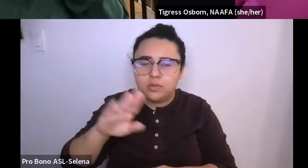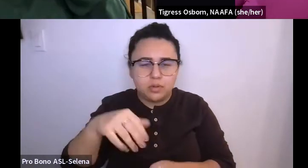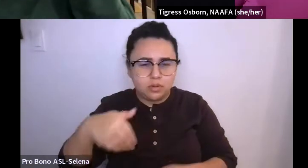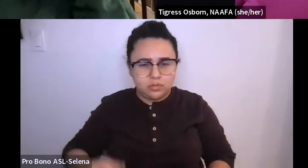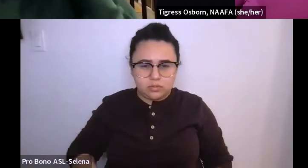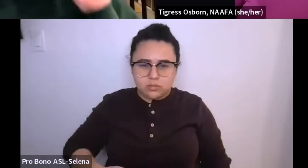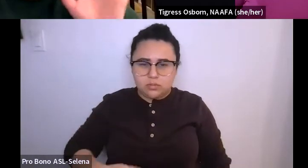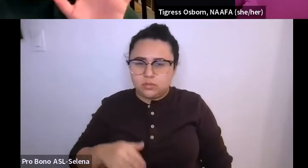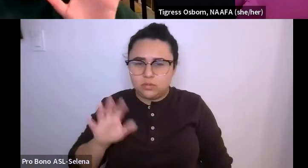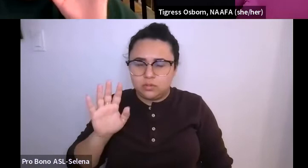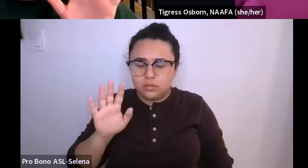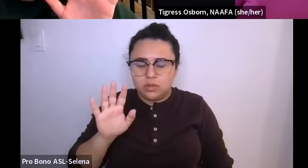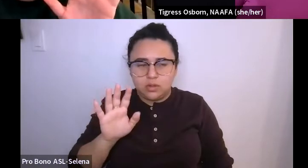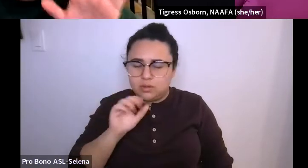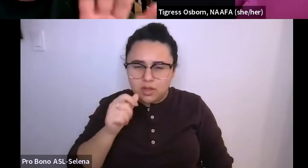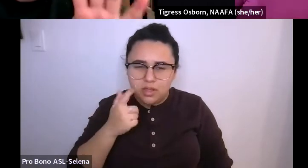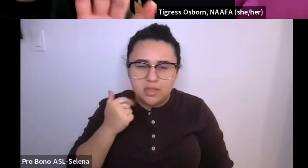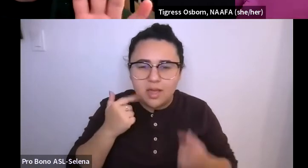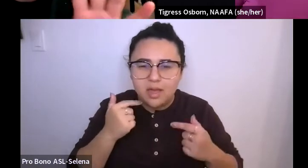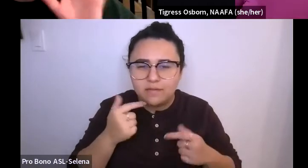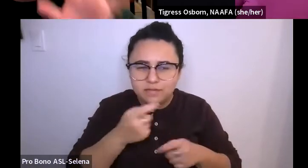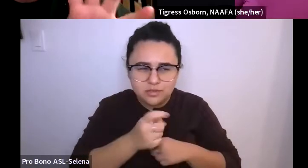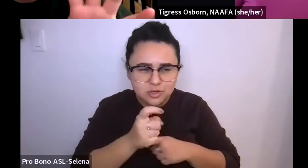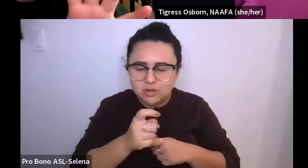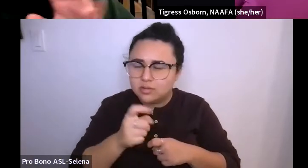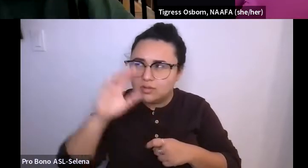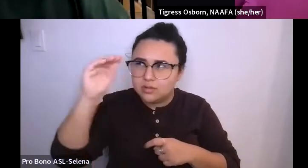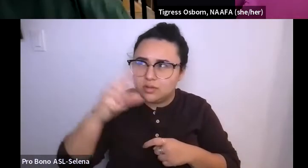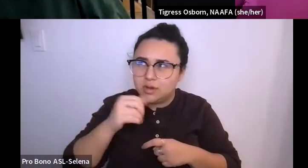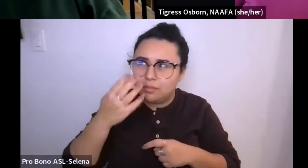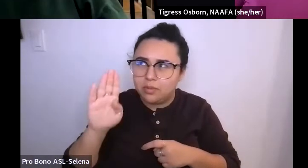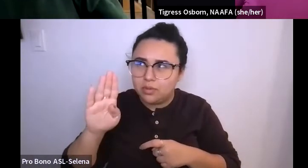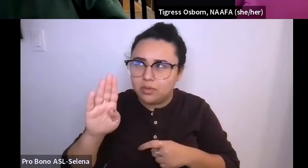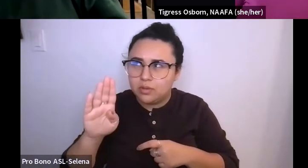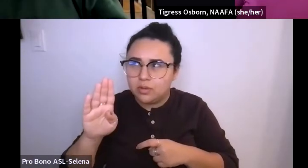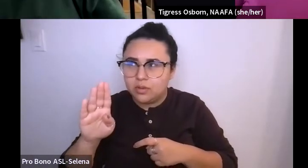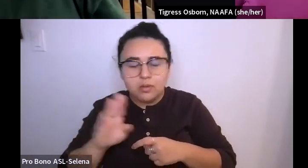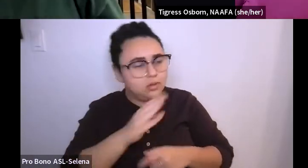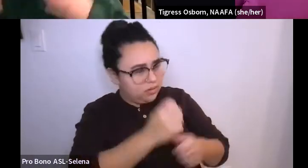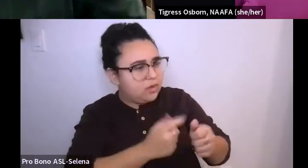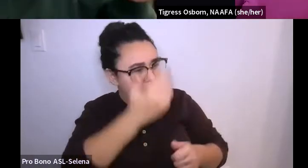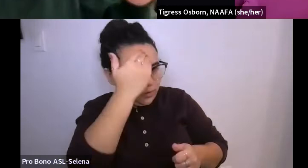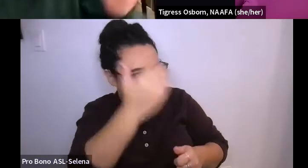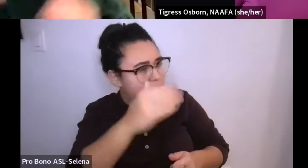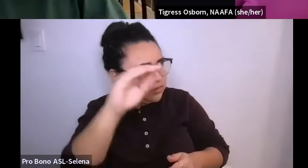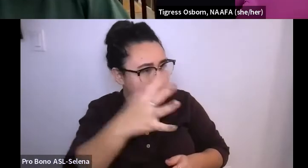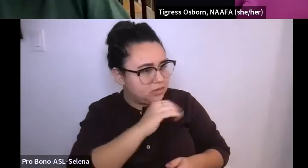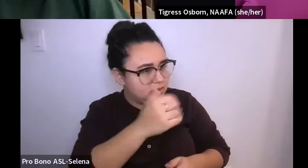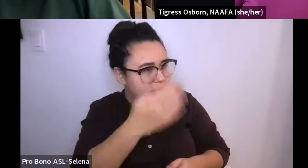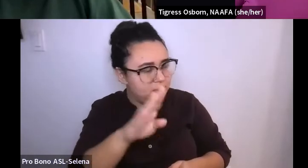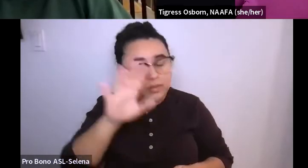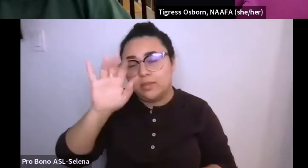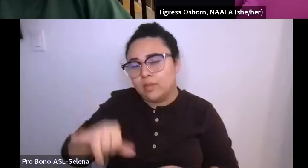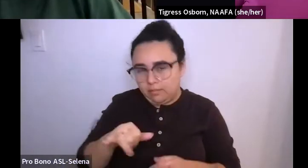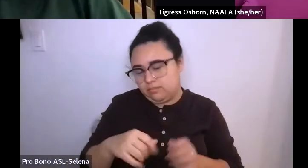would be to go, but hang, oh, wait, the sun is not blue. So like, everyone knows the sun is not blue. Exactly. So